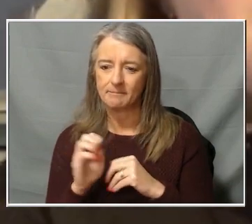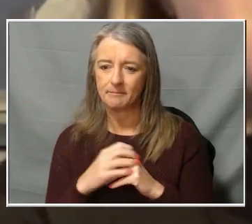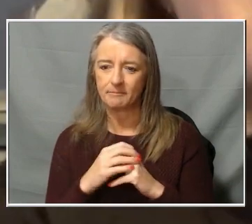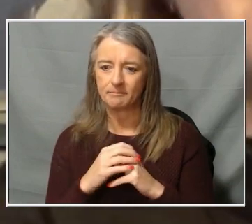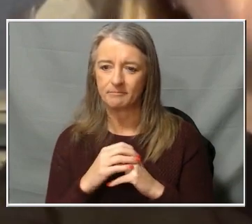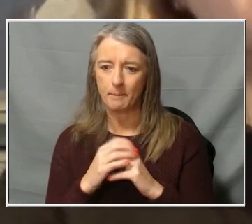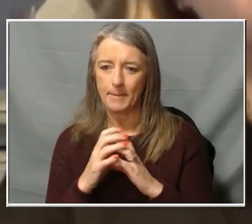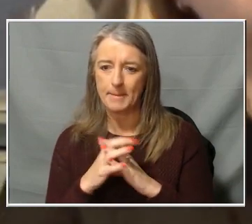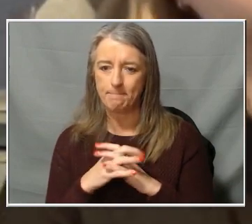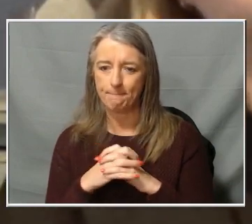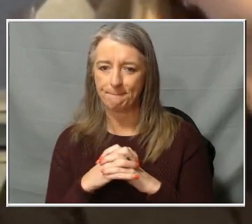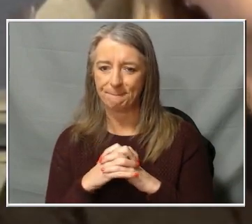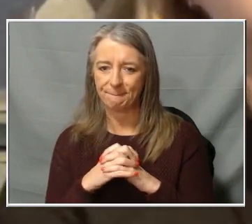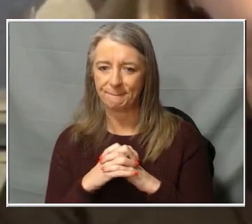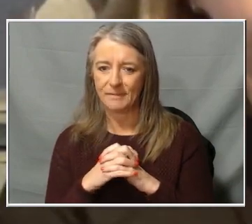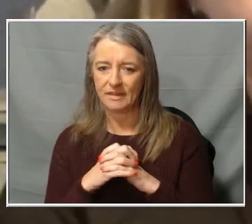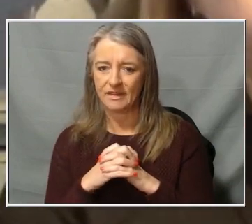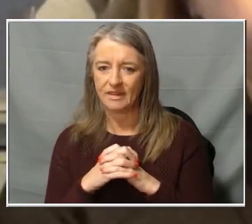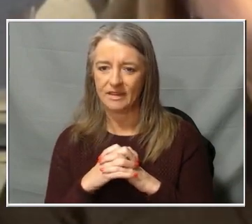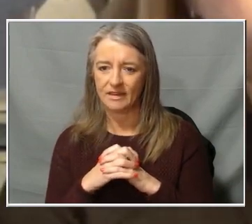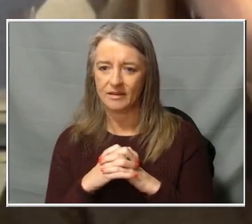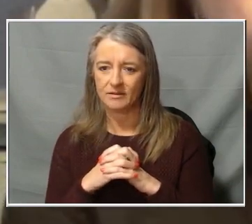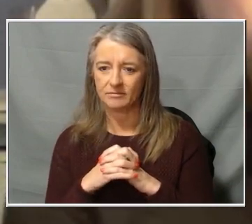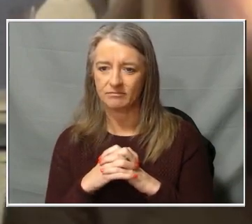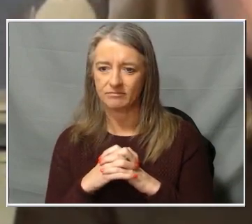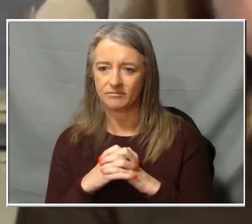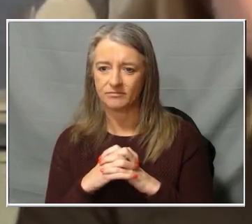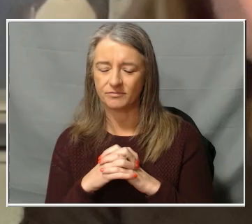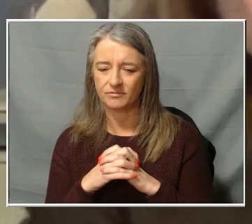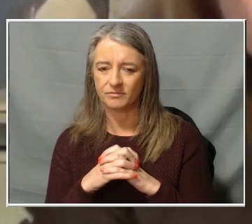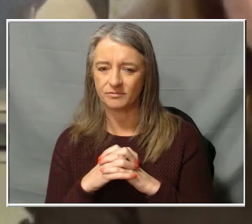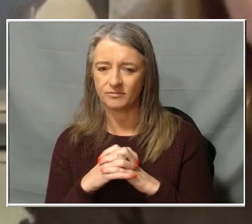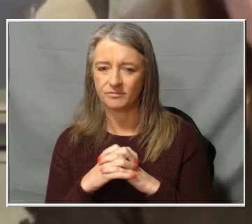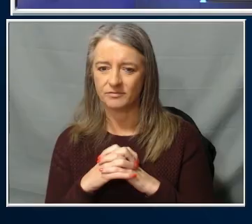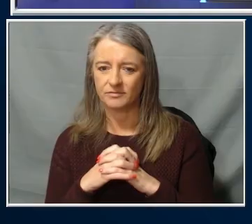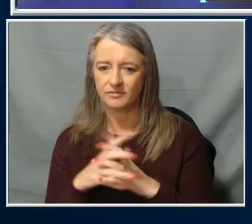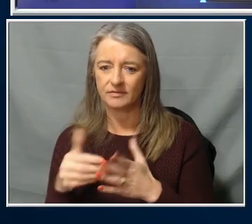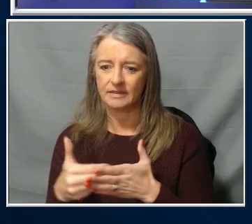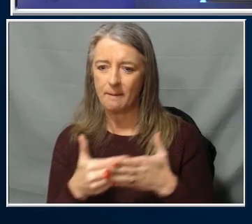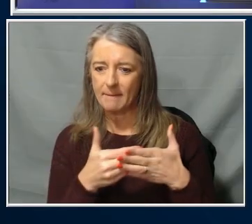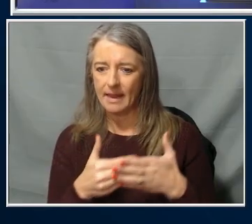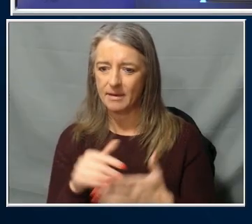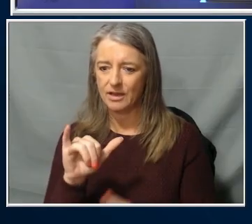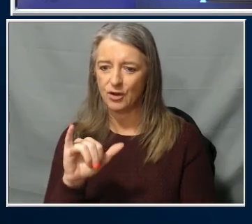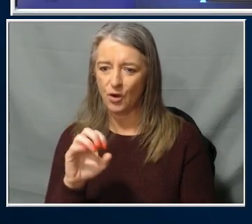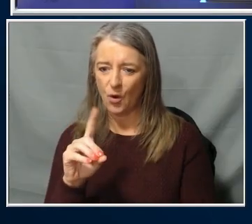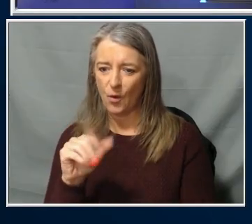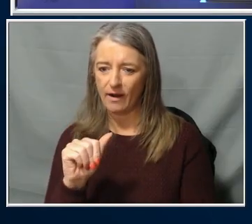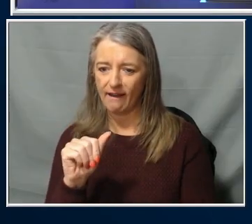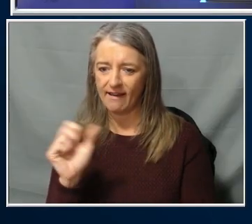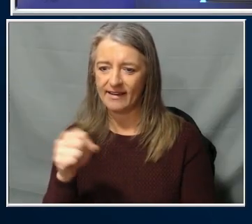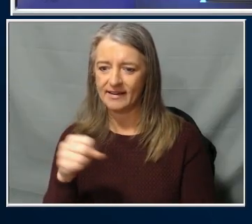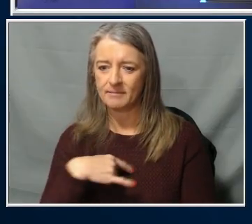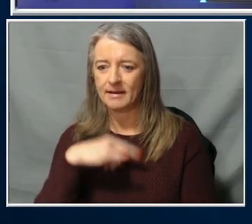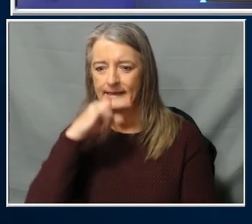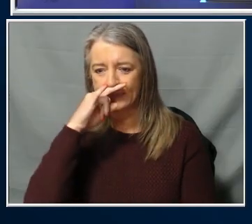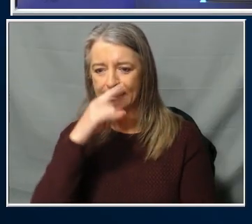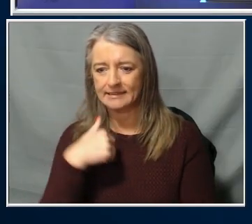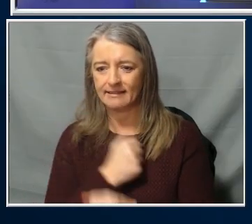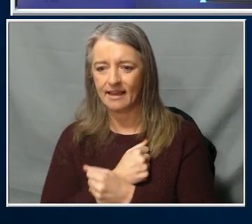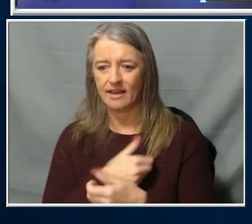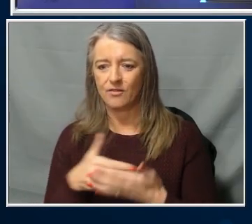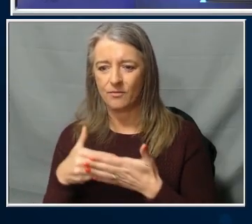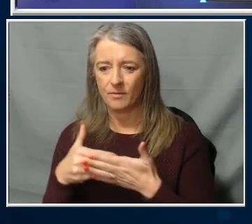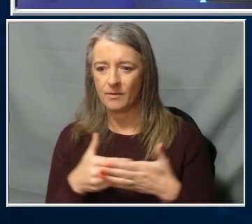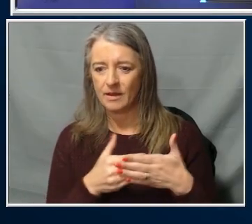What theme? Baby Yoda. Baby Yoda. Oh, yeah. My kids are loving Baby Yoda and